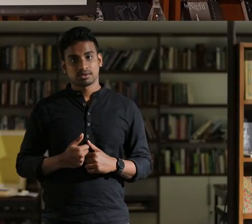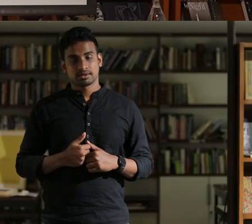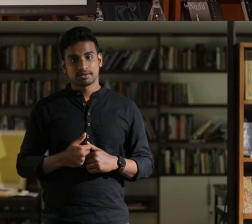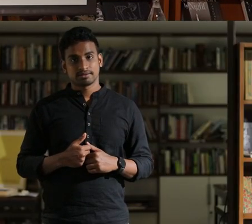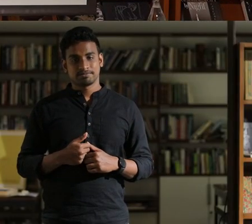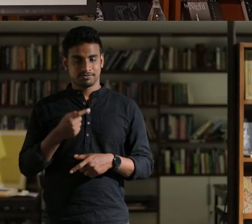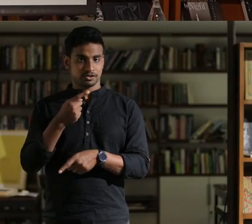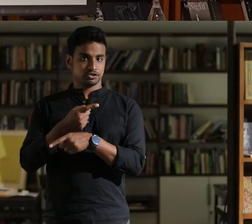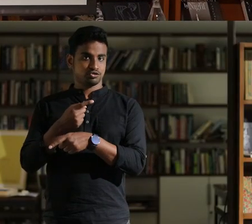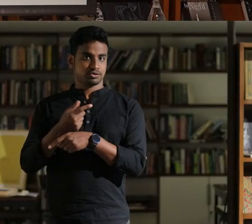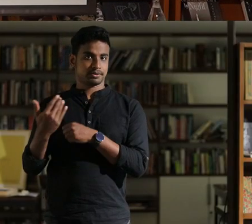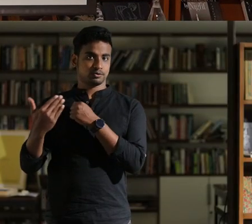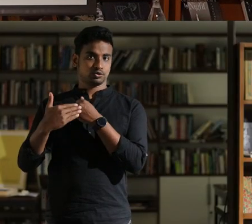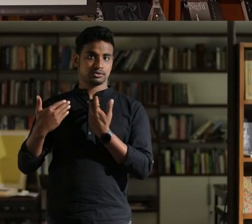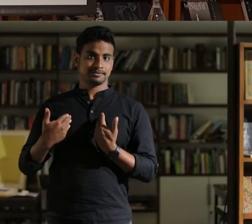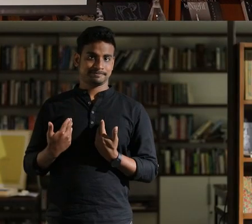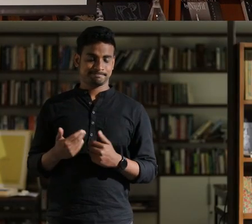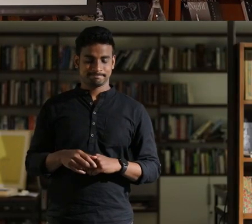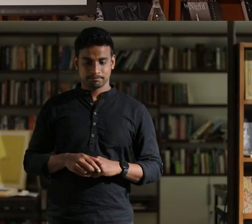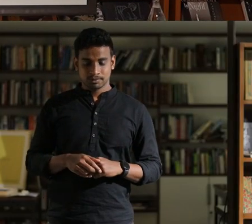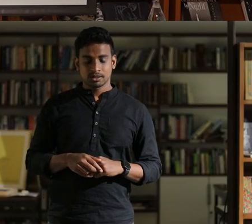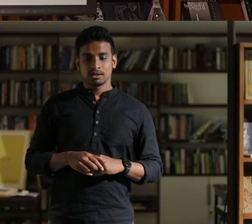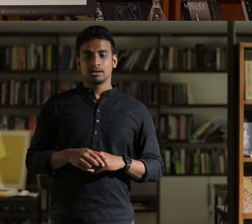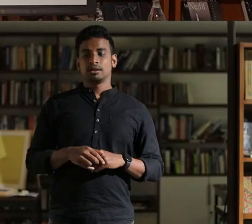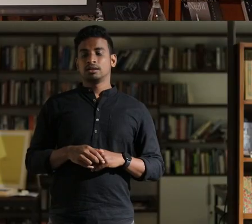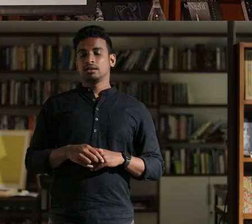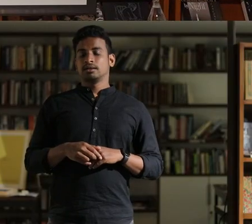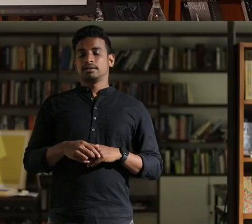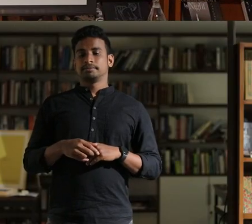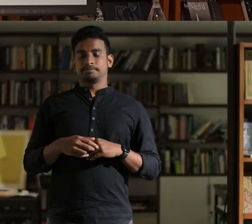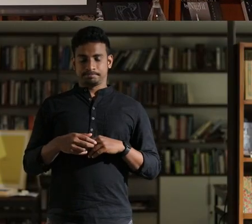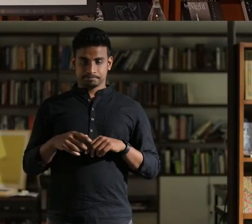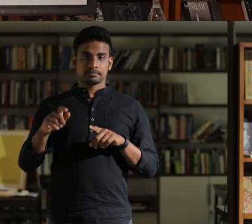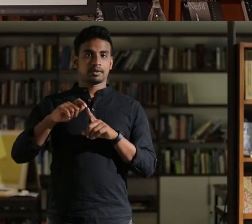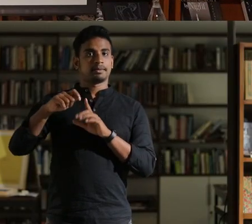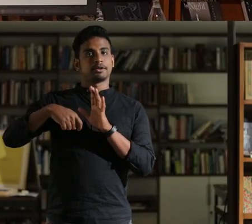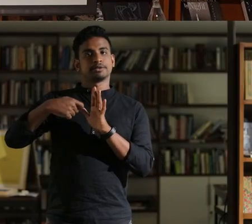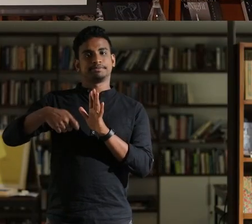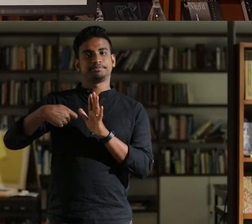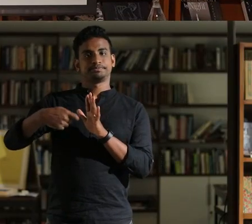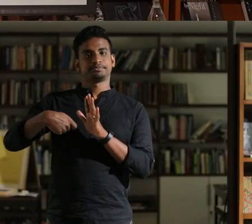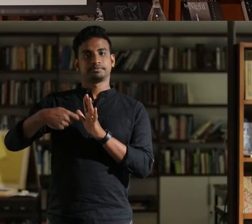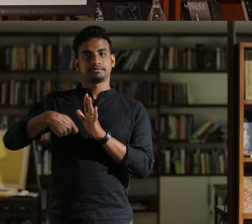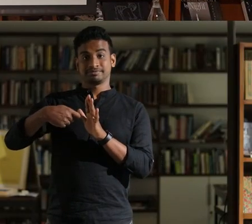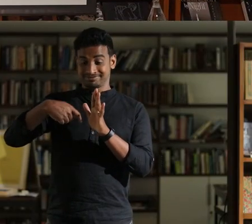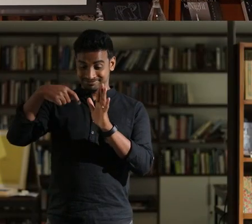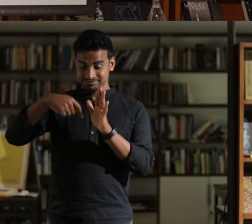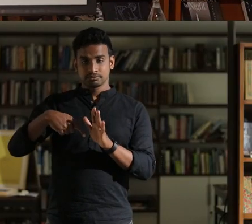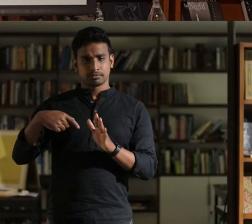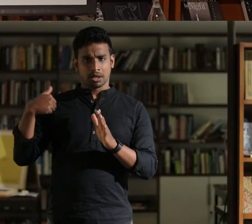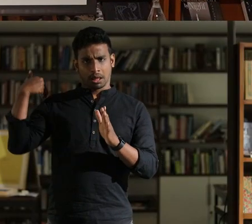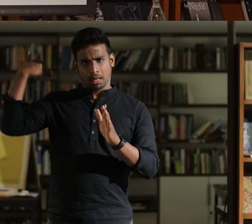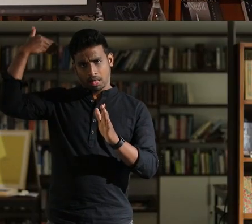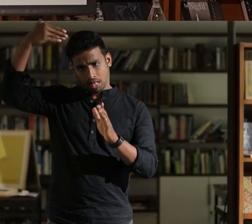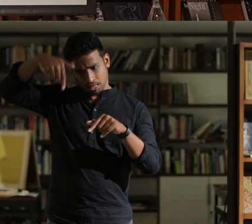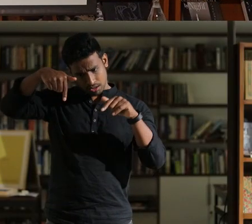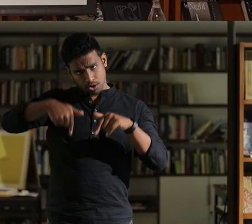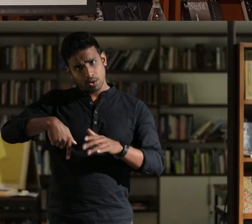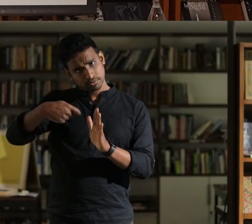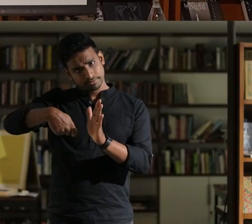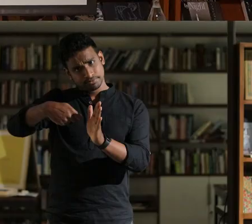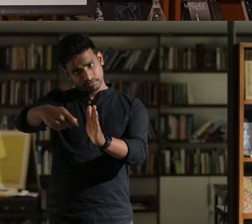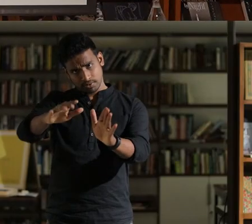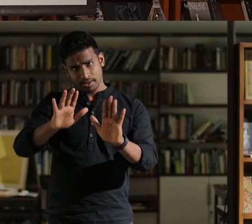So it was the project essentially ran through, it's still running, but it began in, I